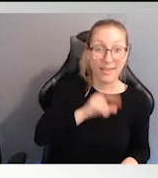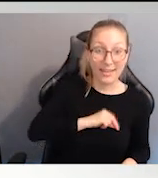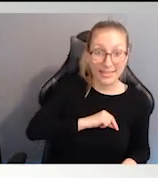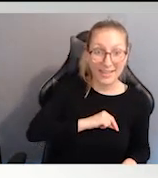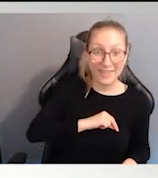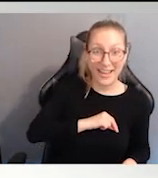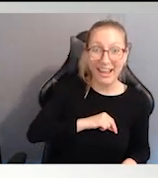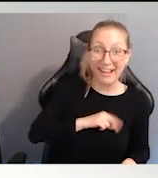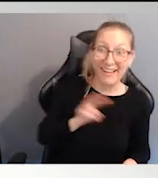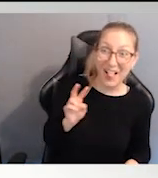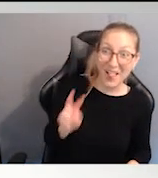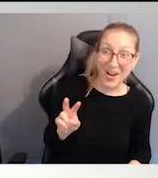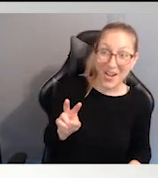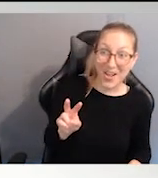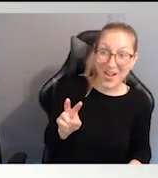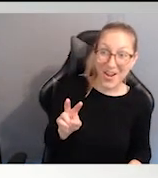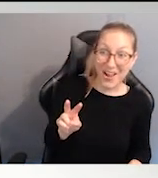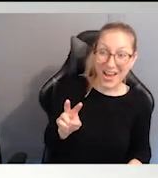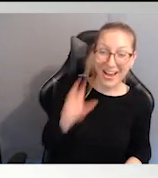out Henry.